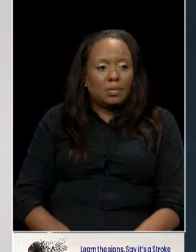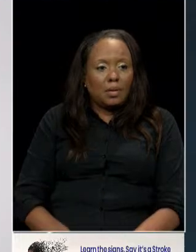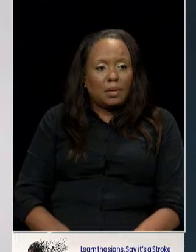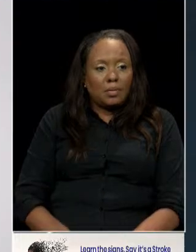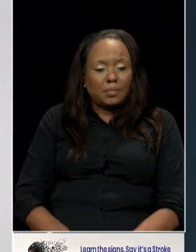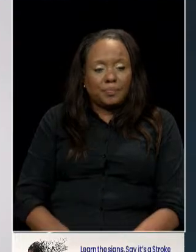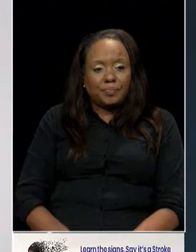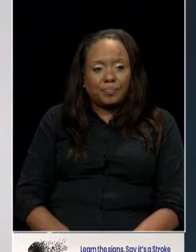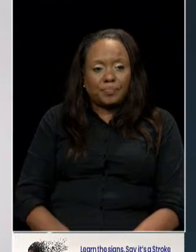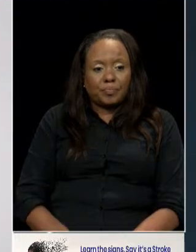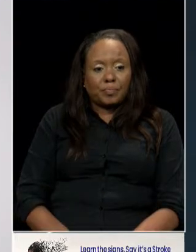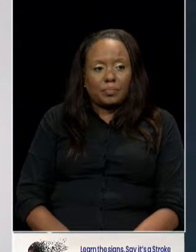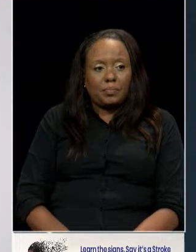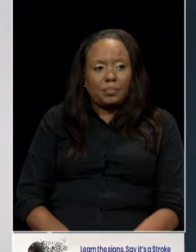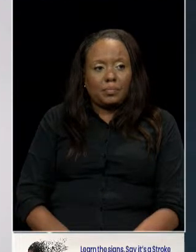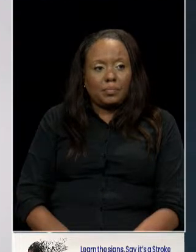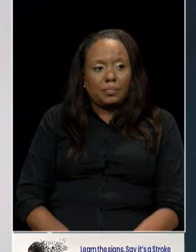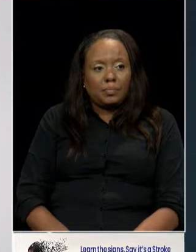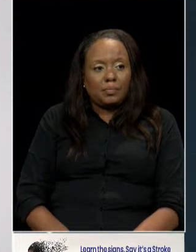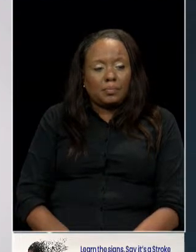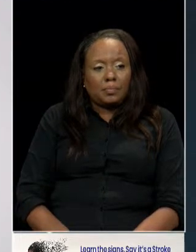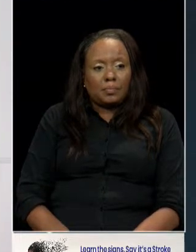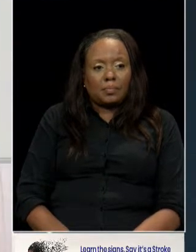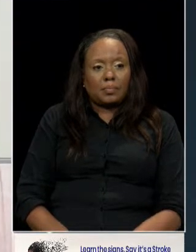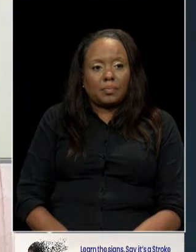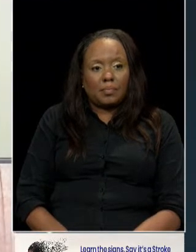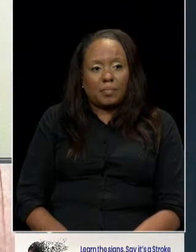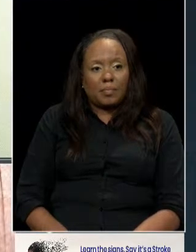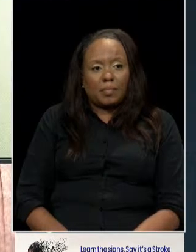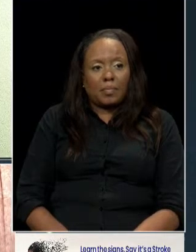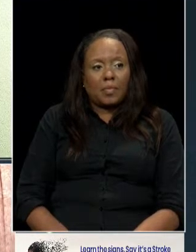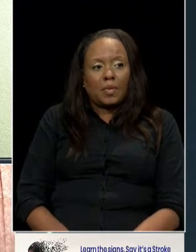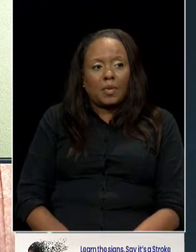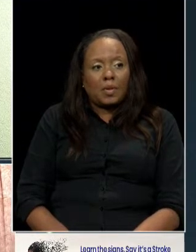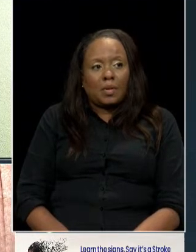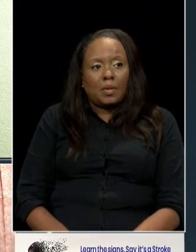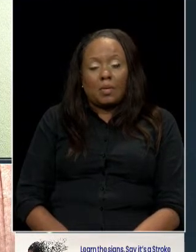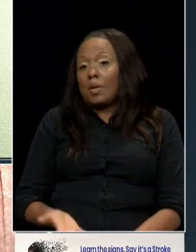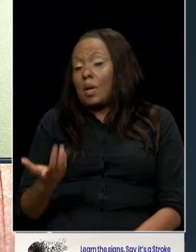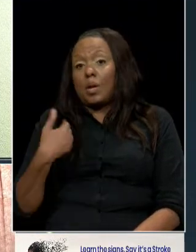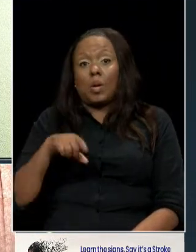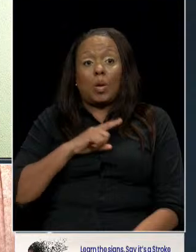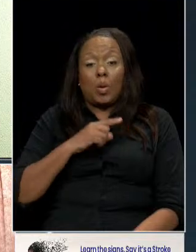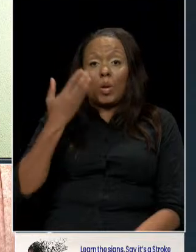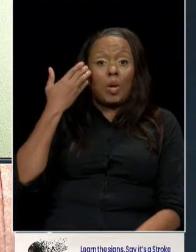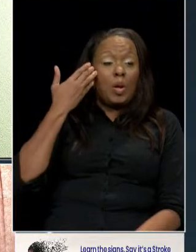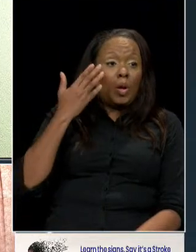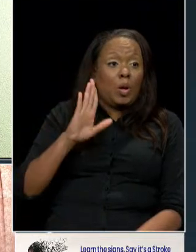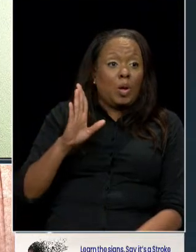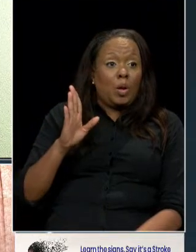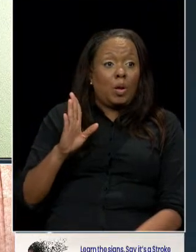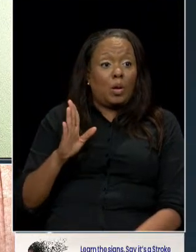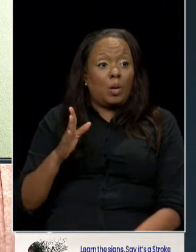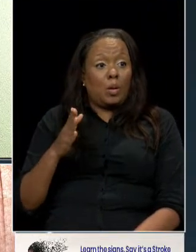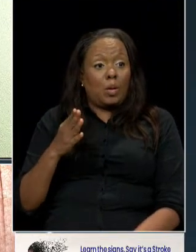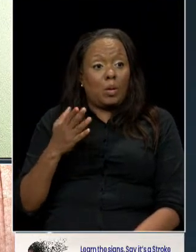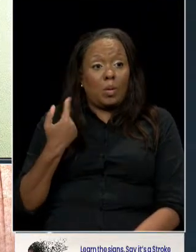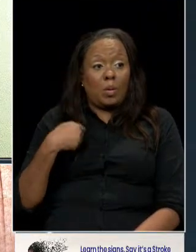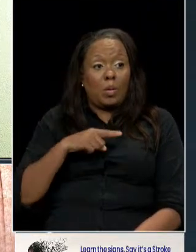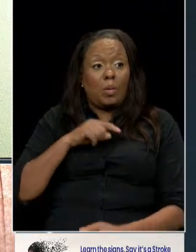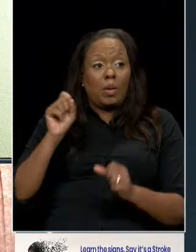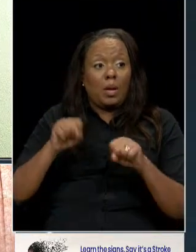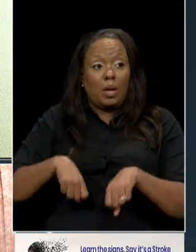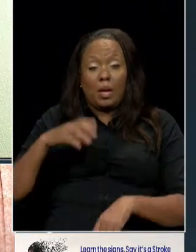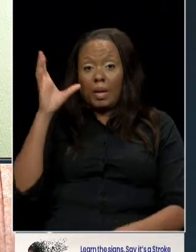Well, I think we might only be able to assume at this time because that was what he